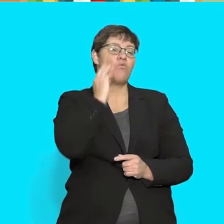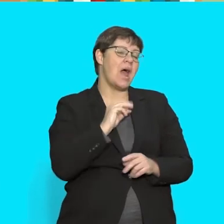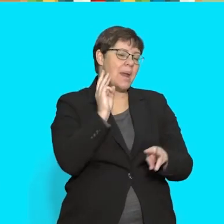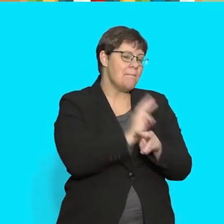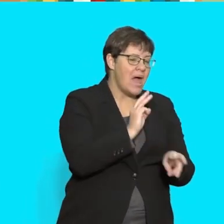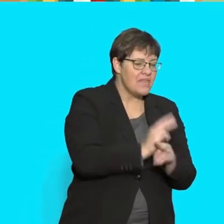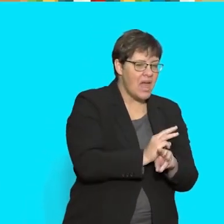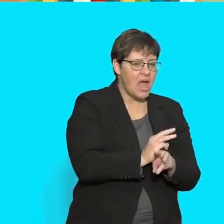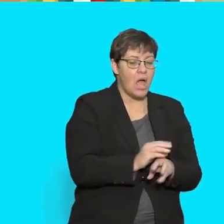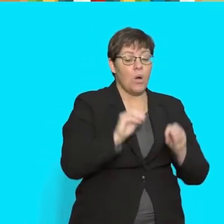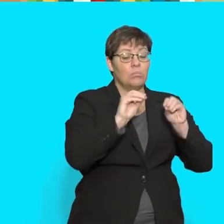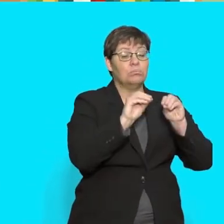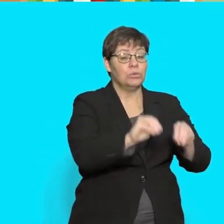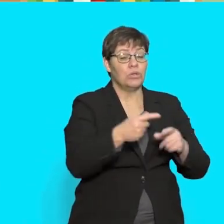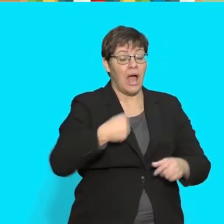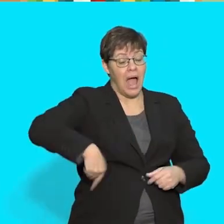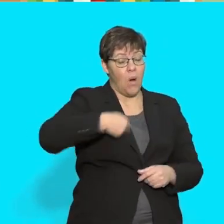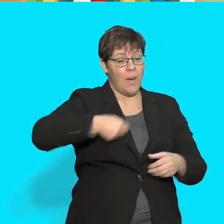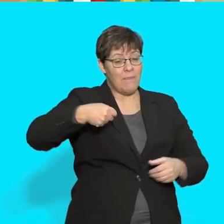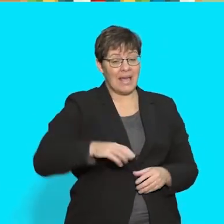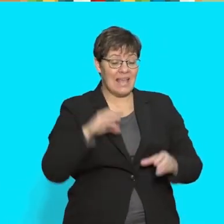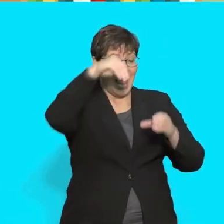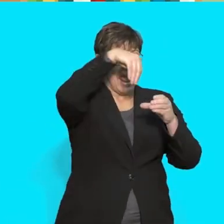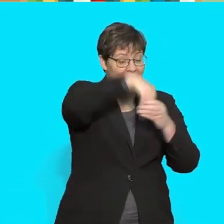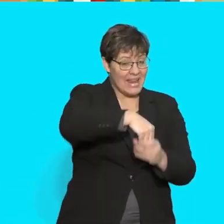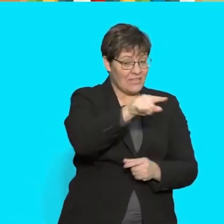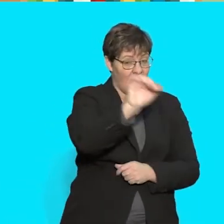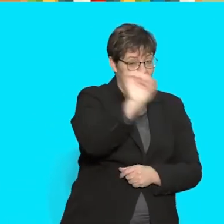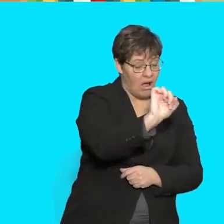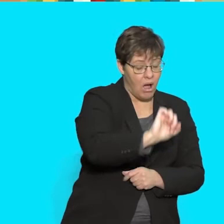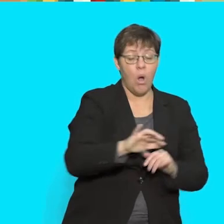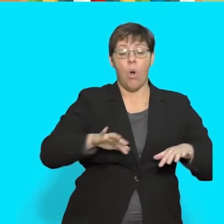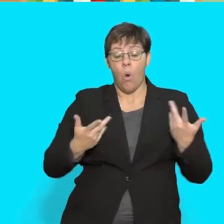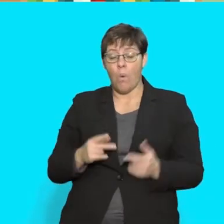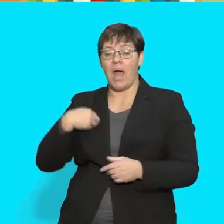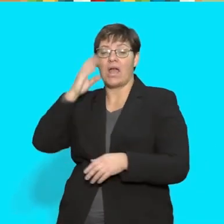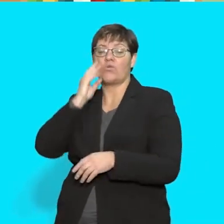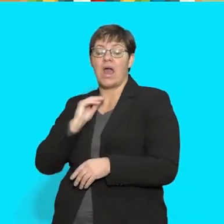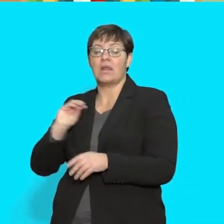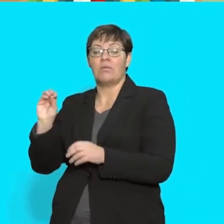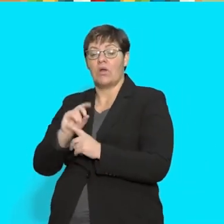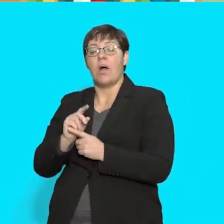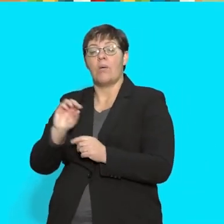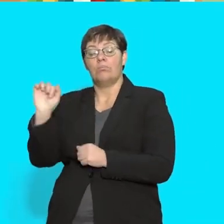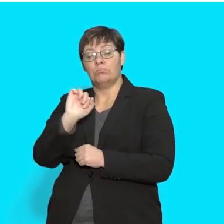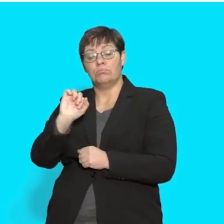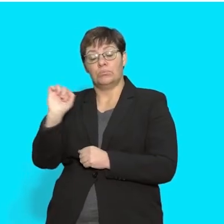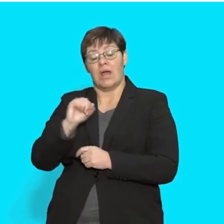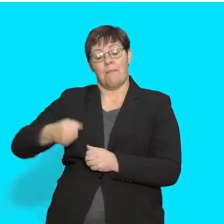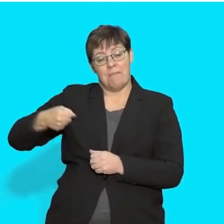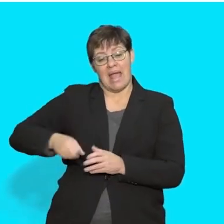our bags in the car? Or do I say my grandma put our bags under the car?